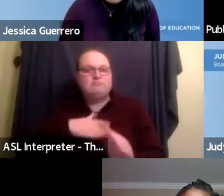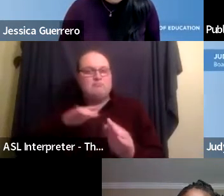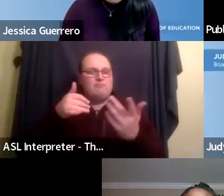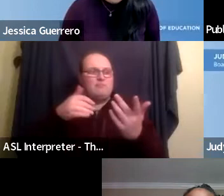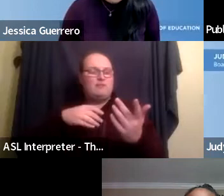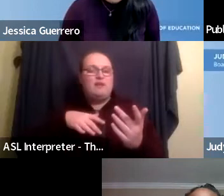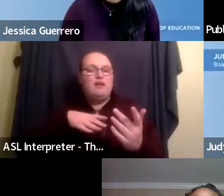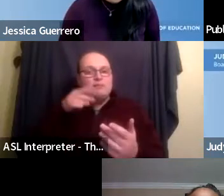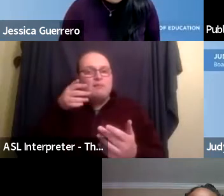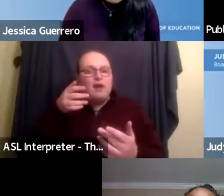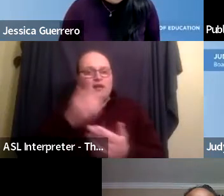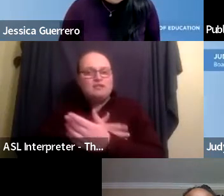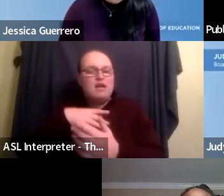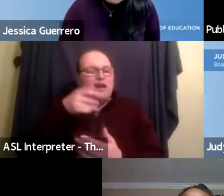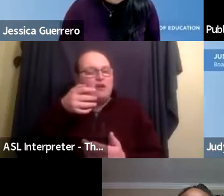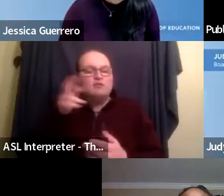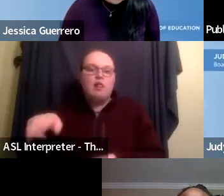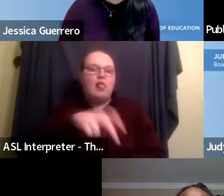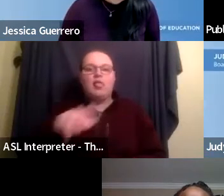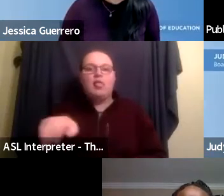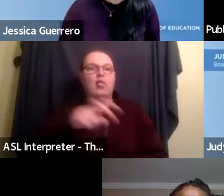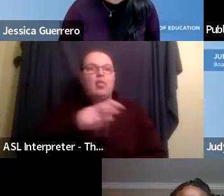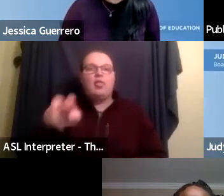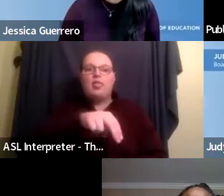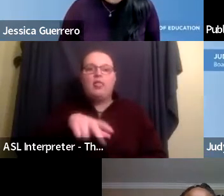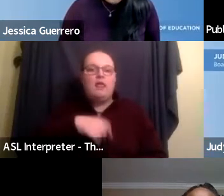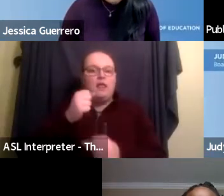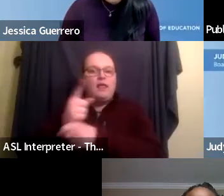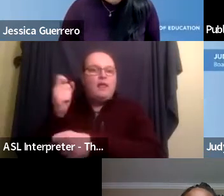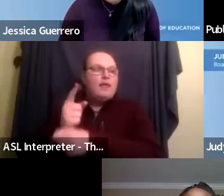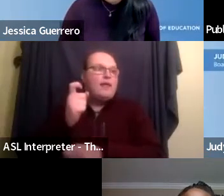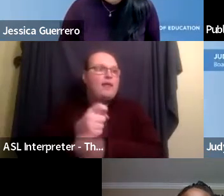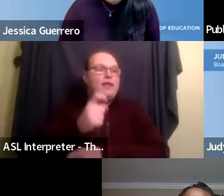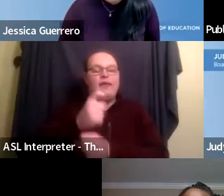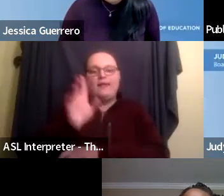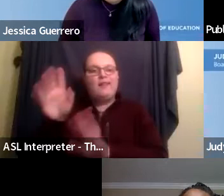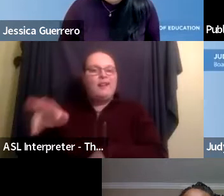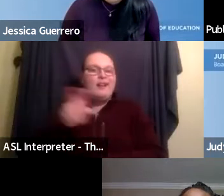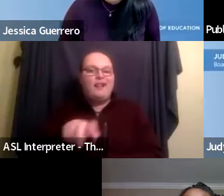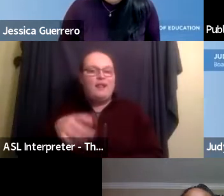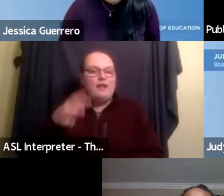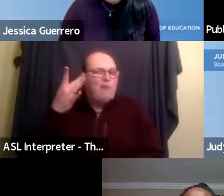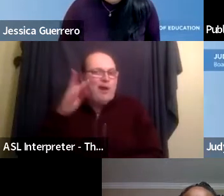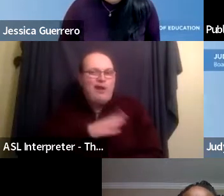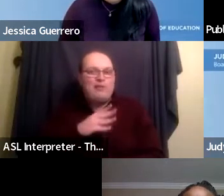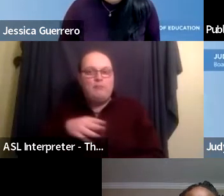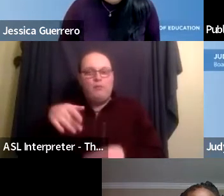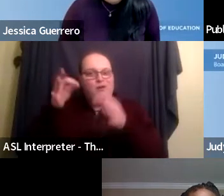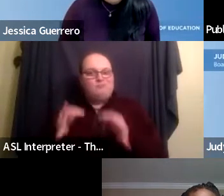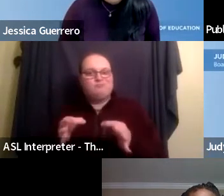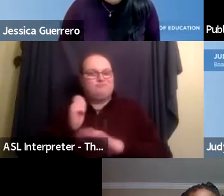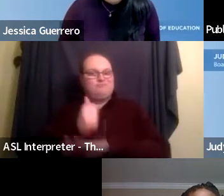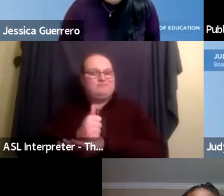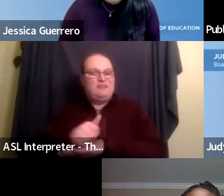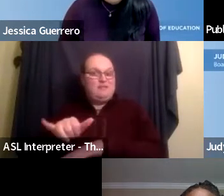ping pong ball of being moved and displaced every other year because the board can't figure out what to do with our school and